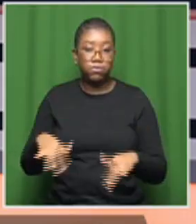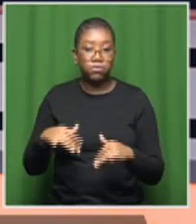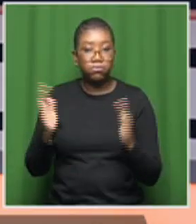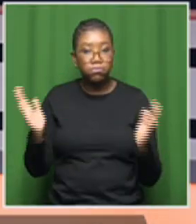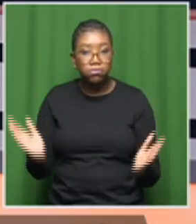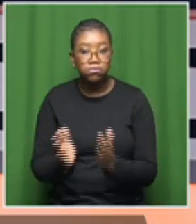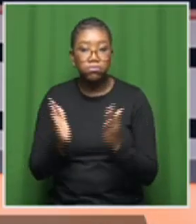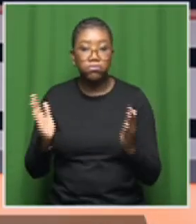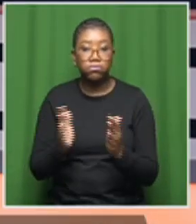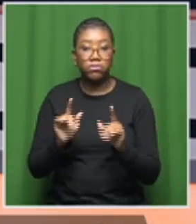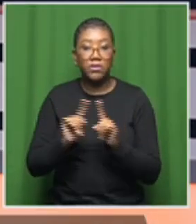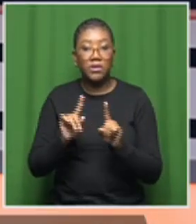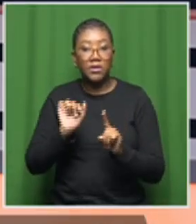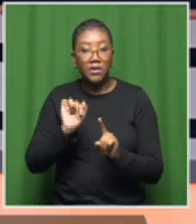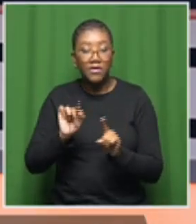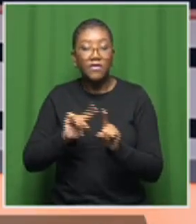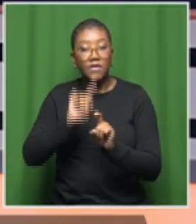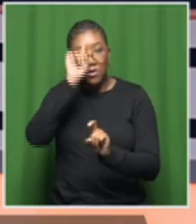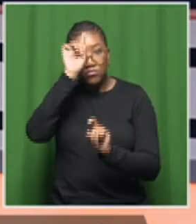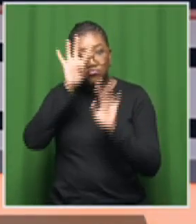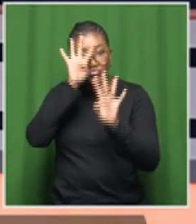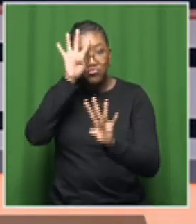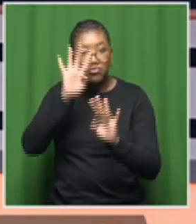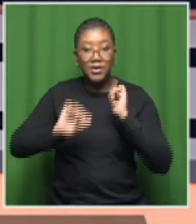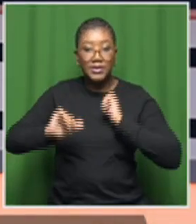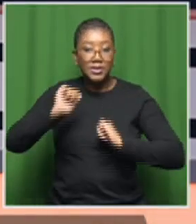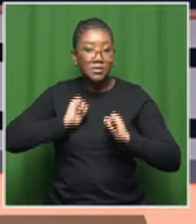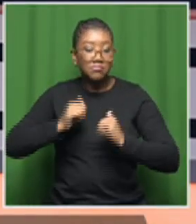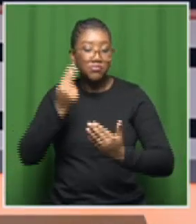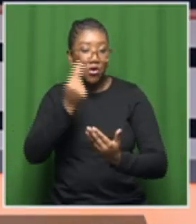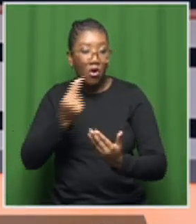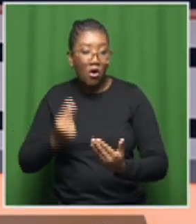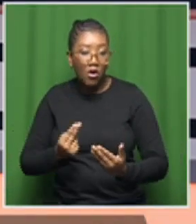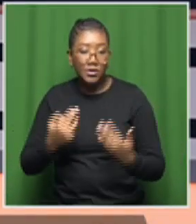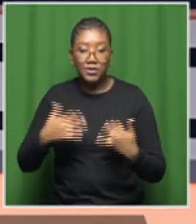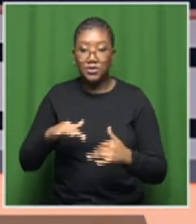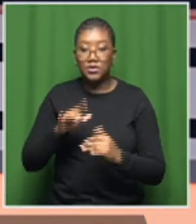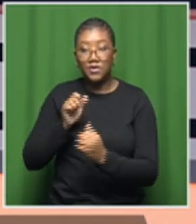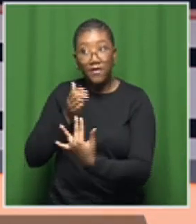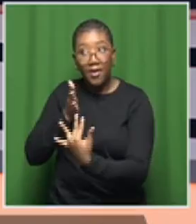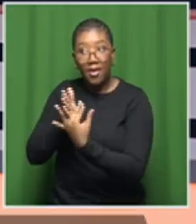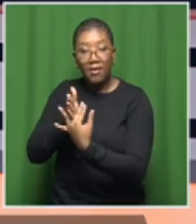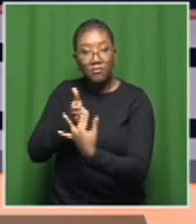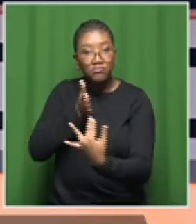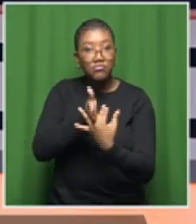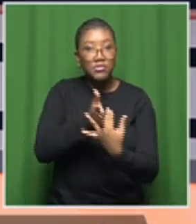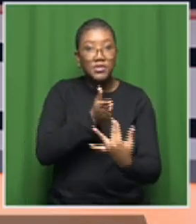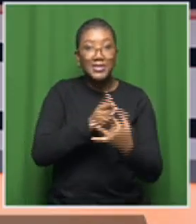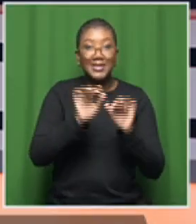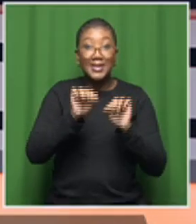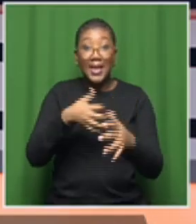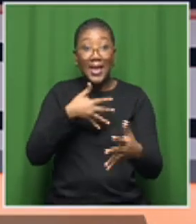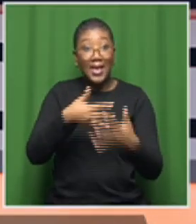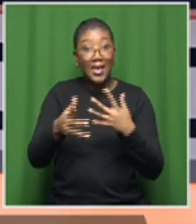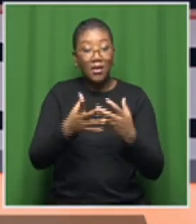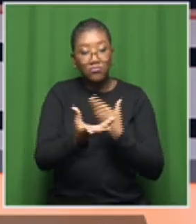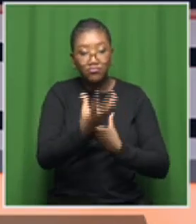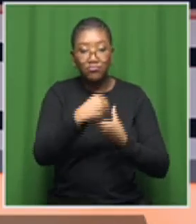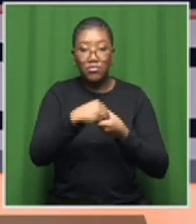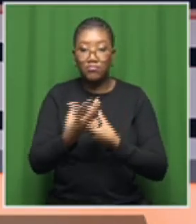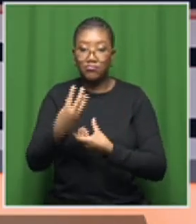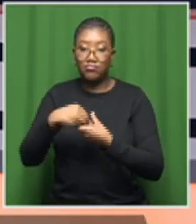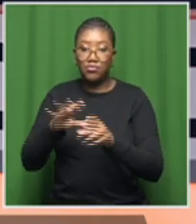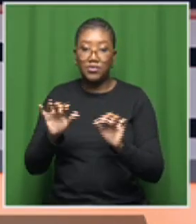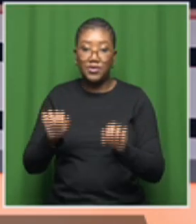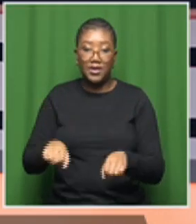bring theatrical productions to life, ensuring that the arts remains accessible and also engaging for everyone. This initiative helps sustain the